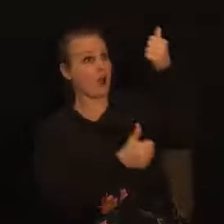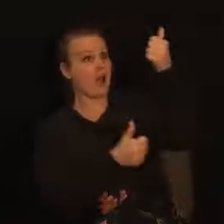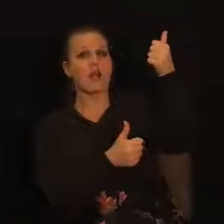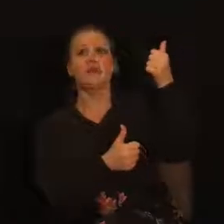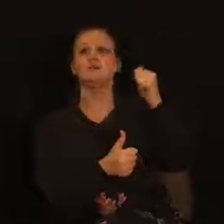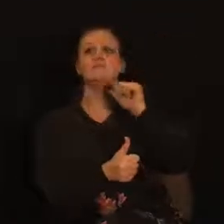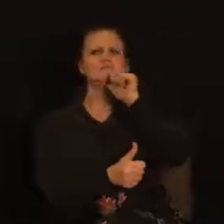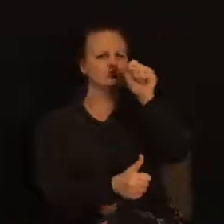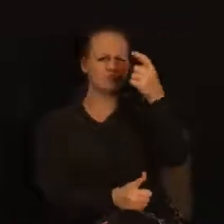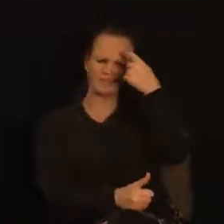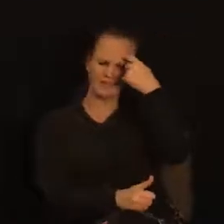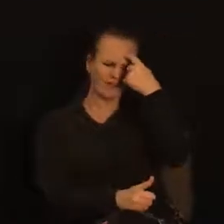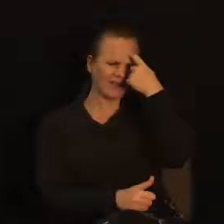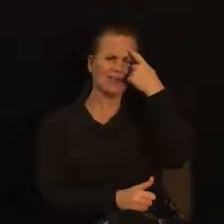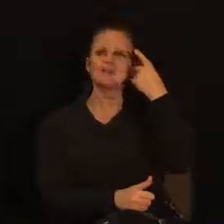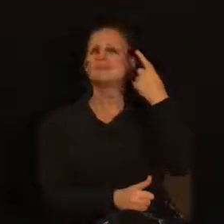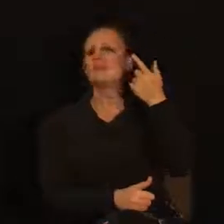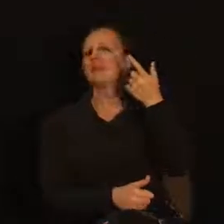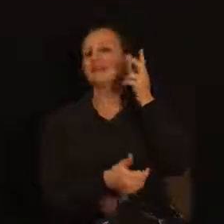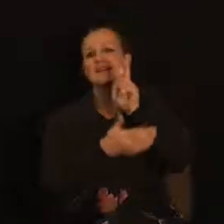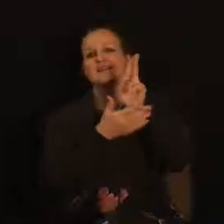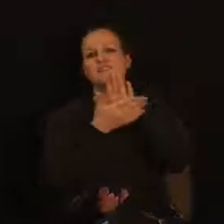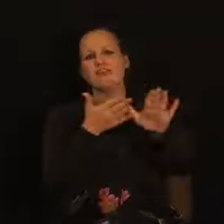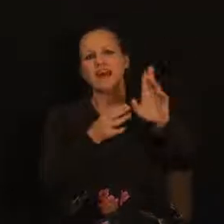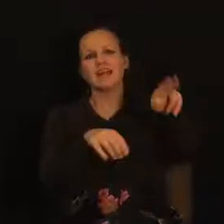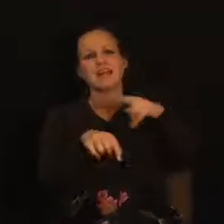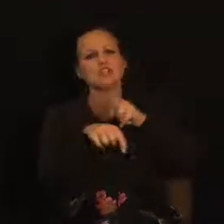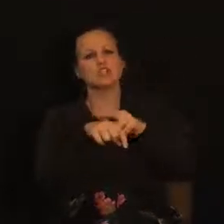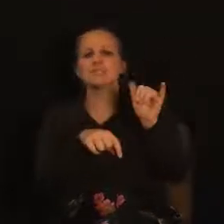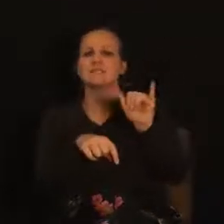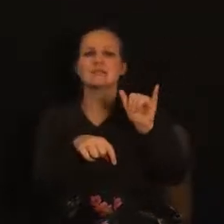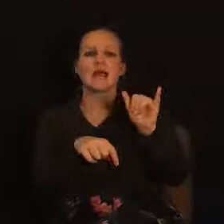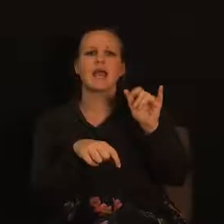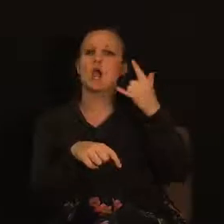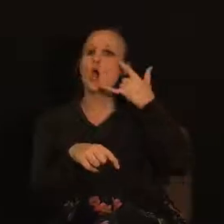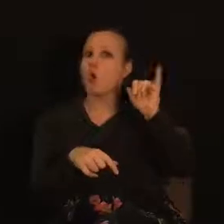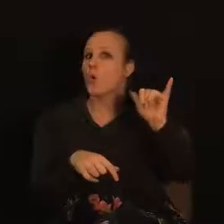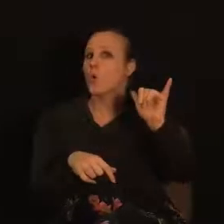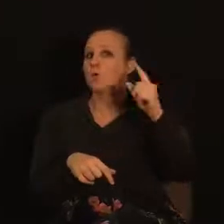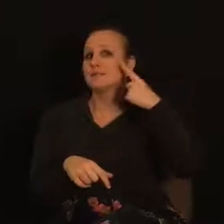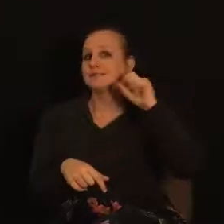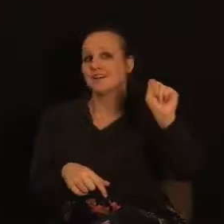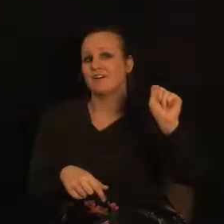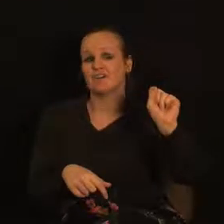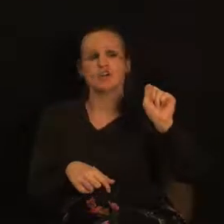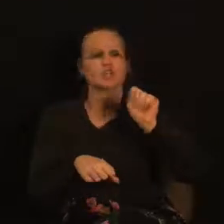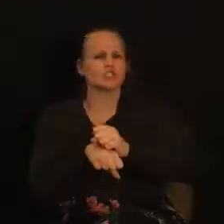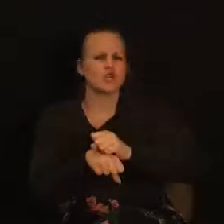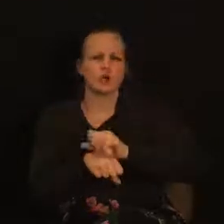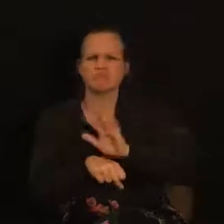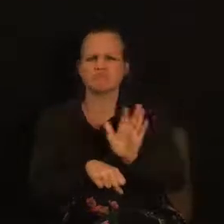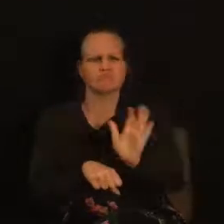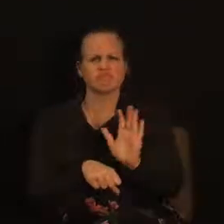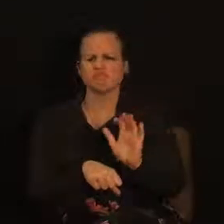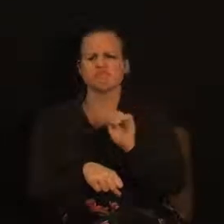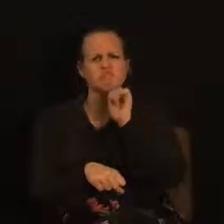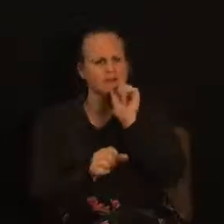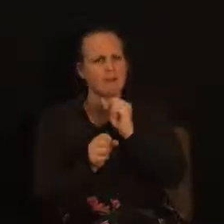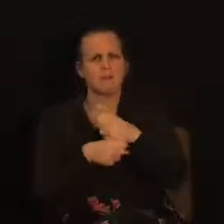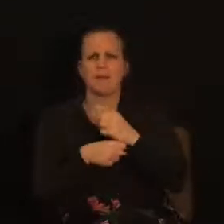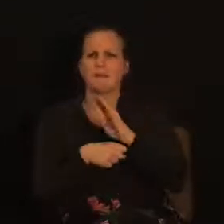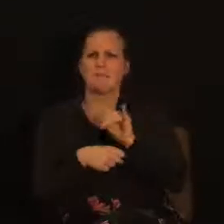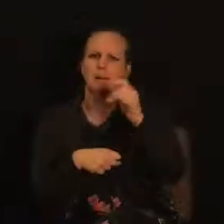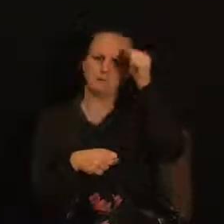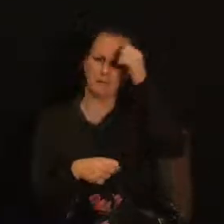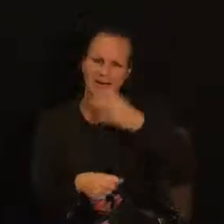is like gold or silver or stone, an image formed by the art and thought of man. Therefore, having overlooked the times of